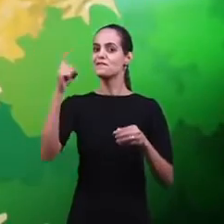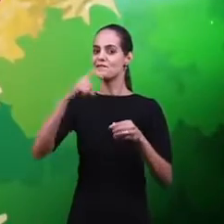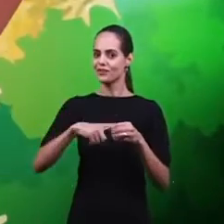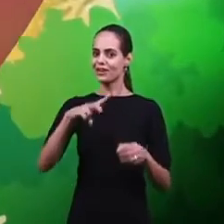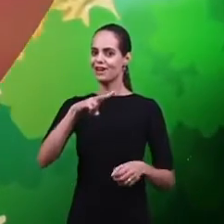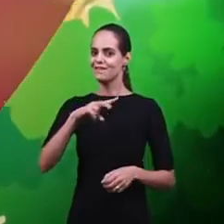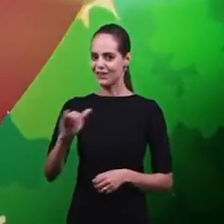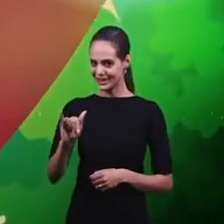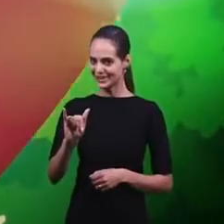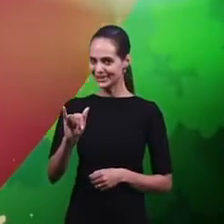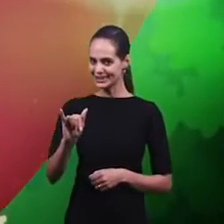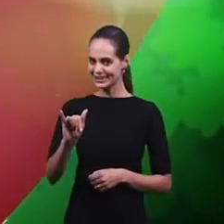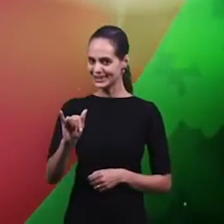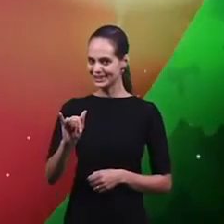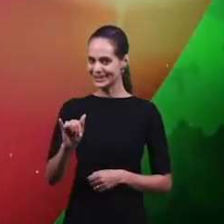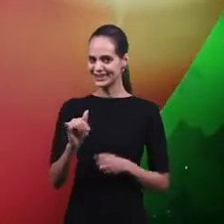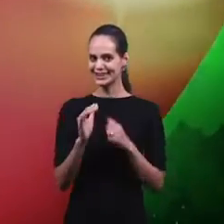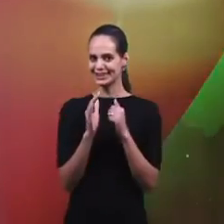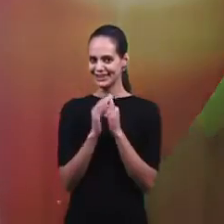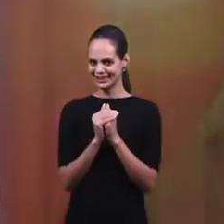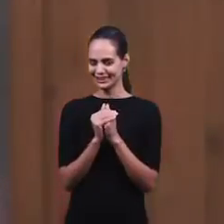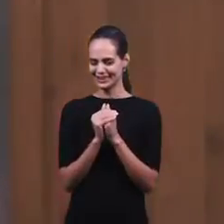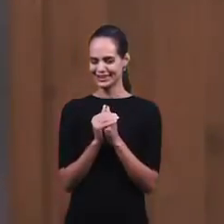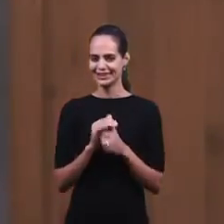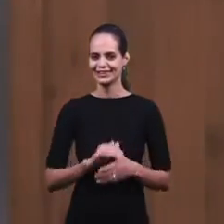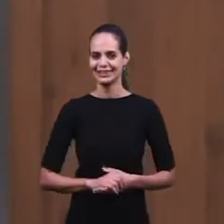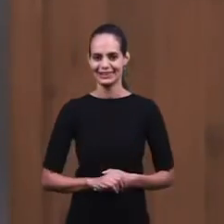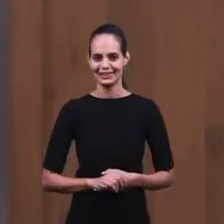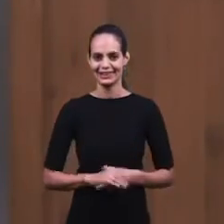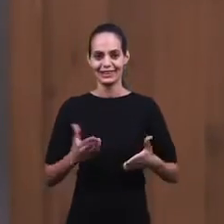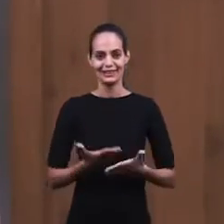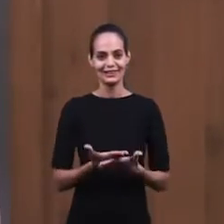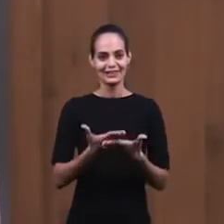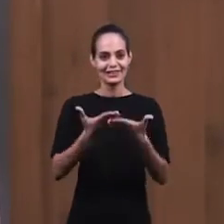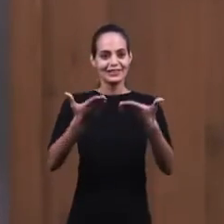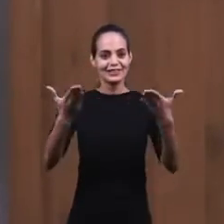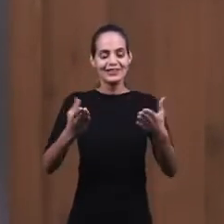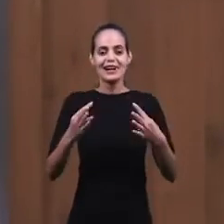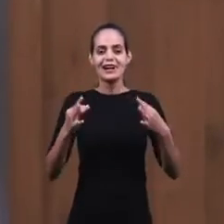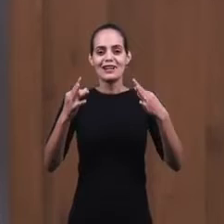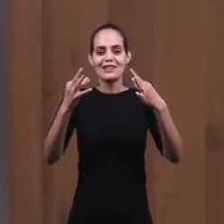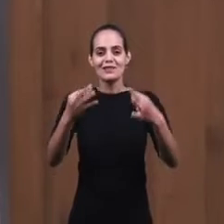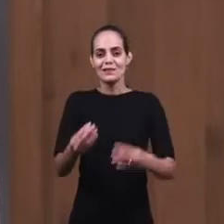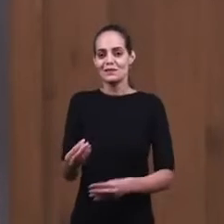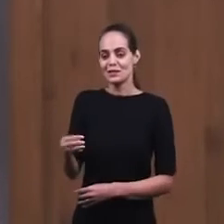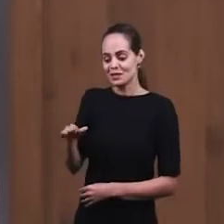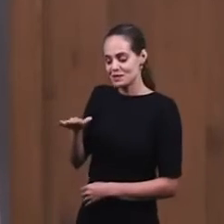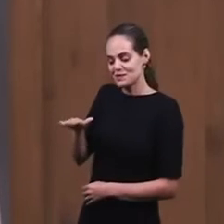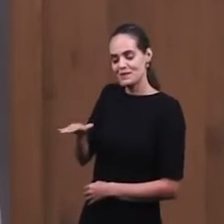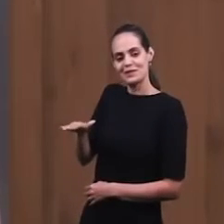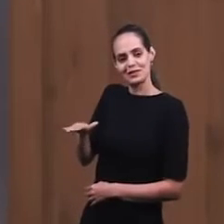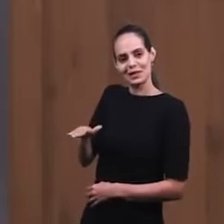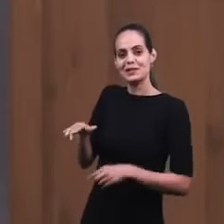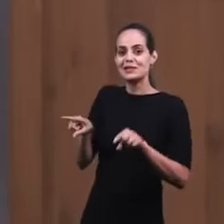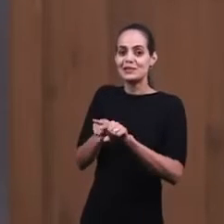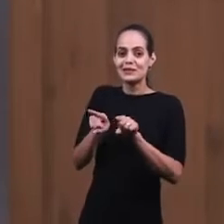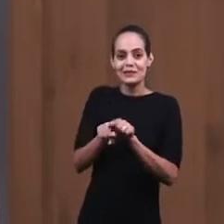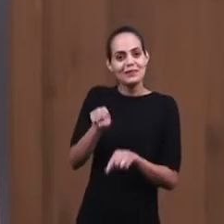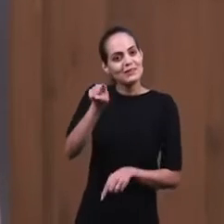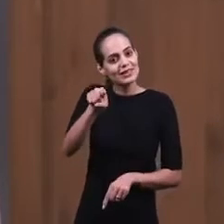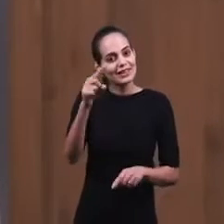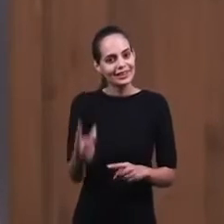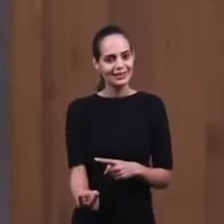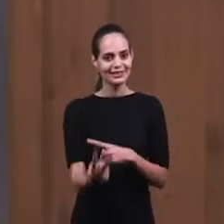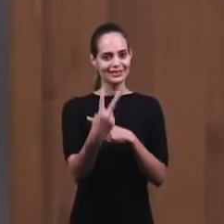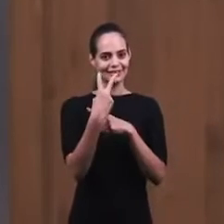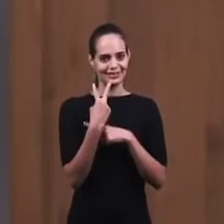breve voltará. We greet all the intermediates and those who are